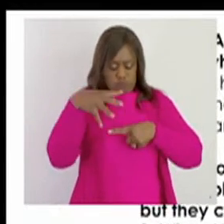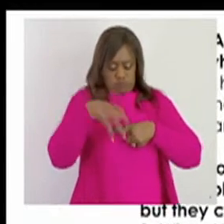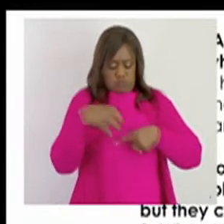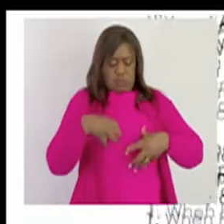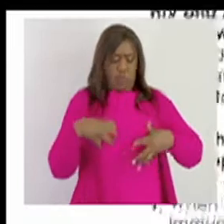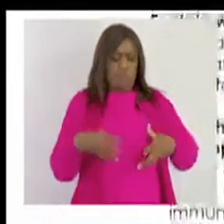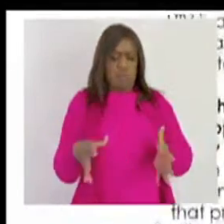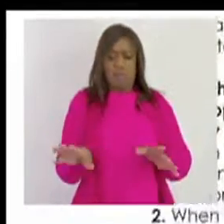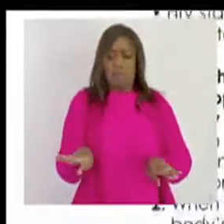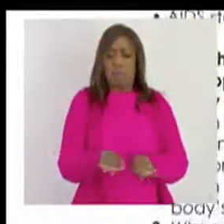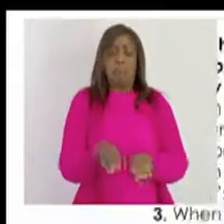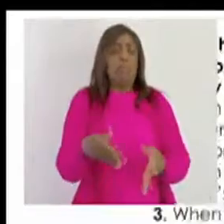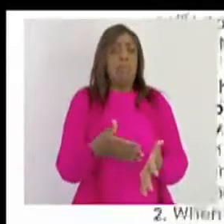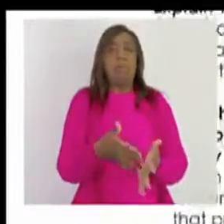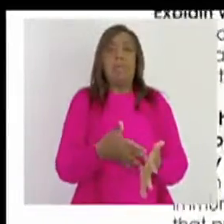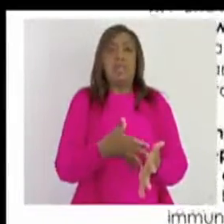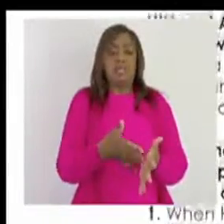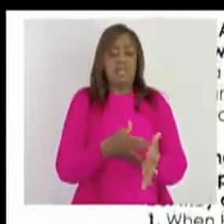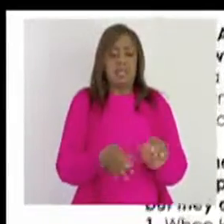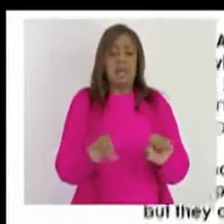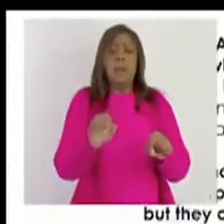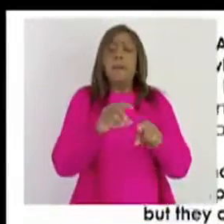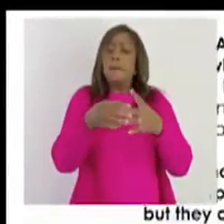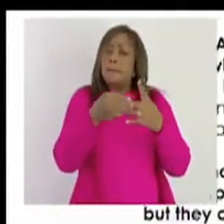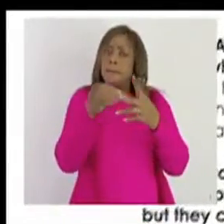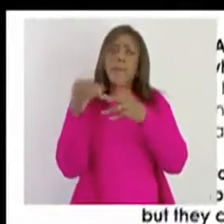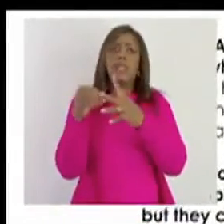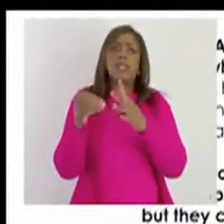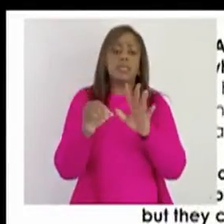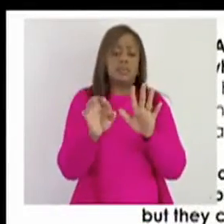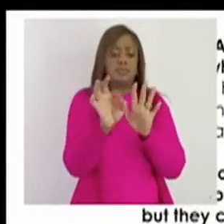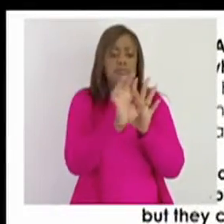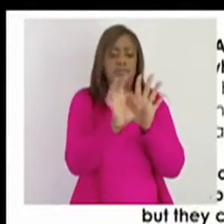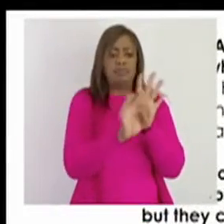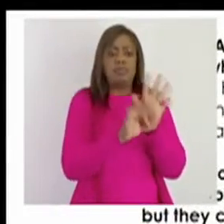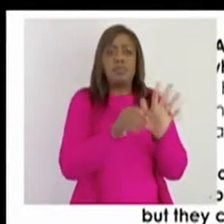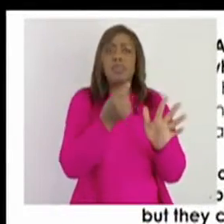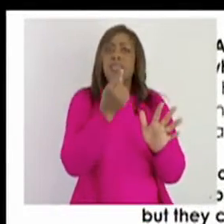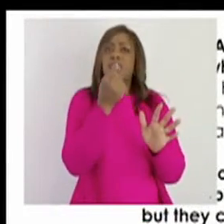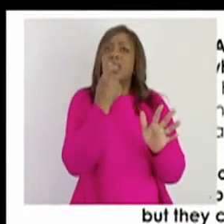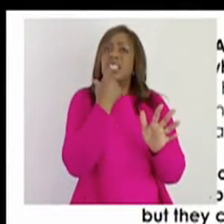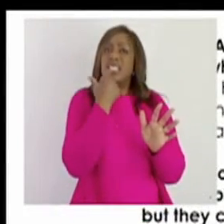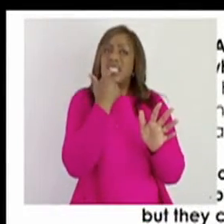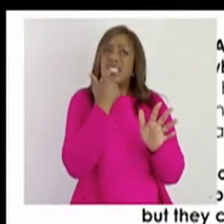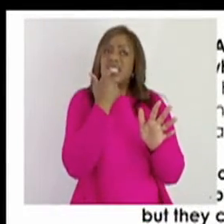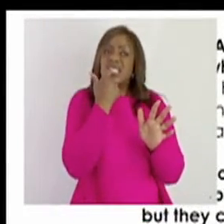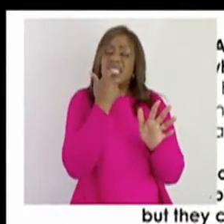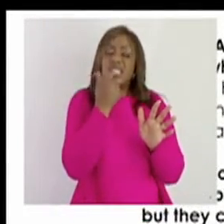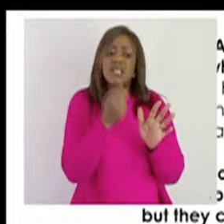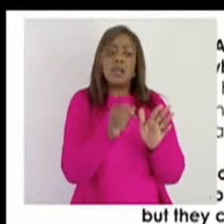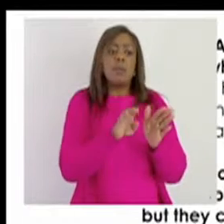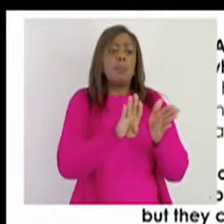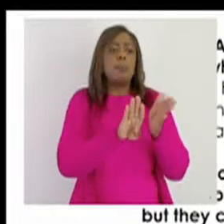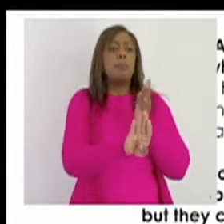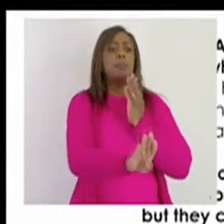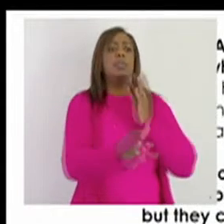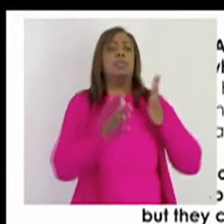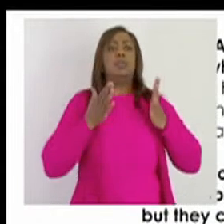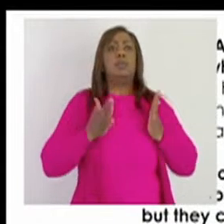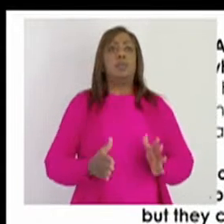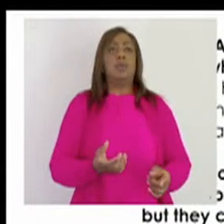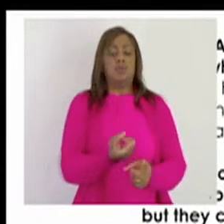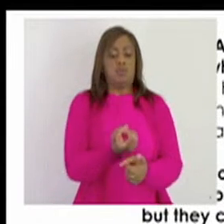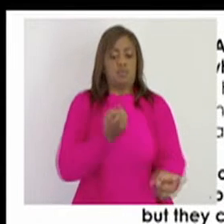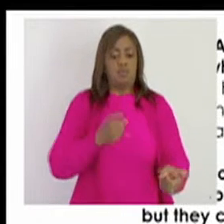system, specifically the white blood cell. These white blood cells are the ones that protect our body from being infected